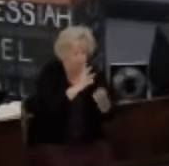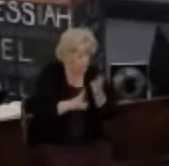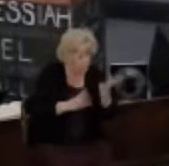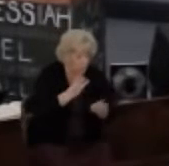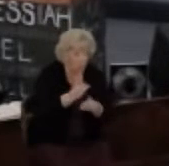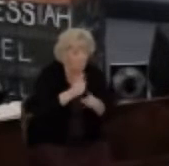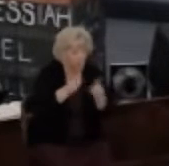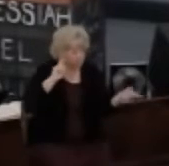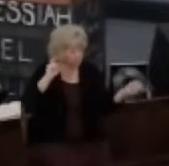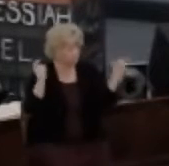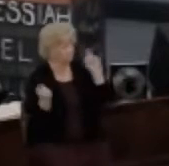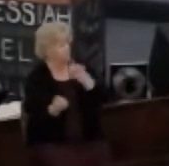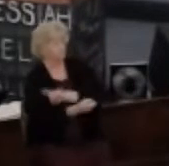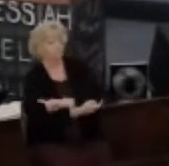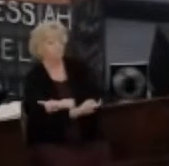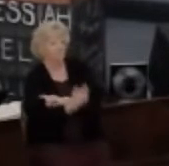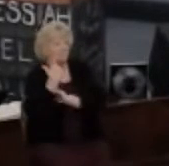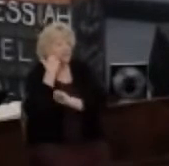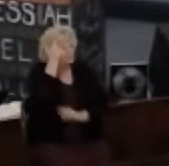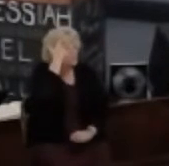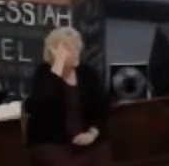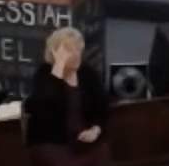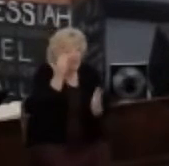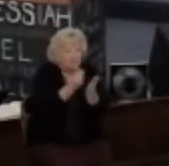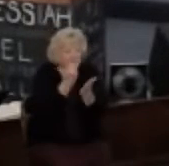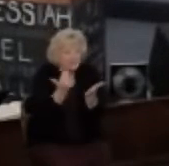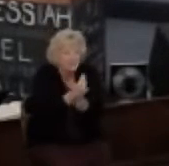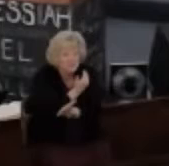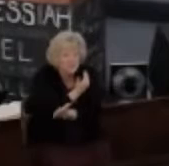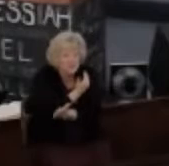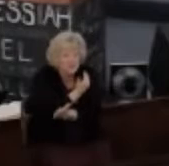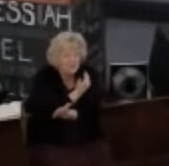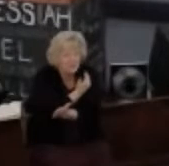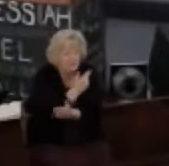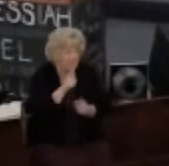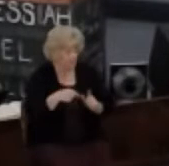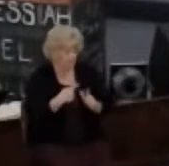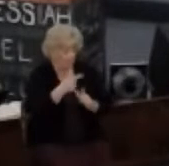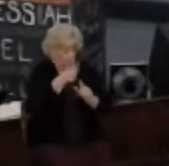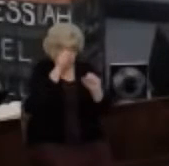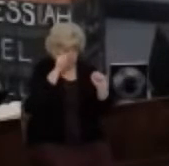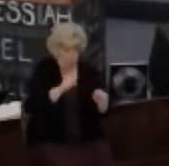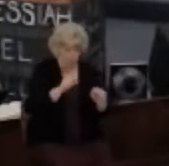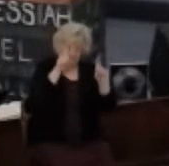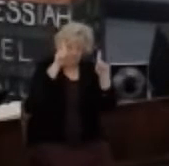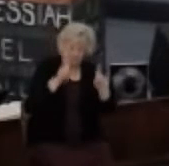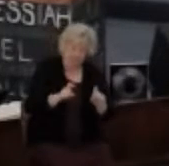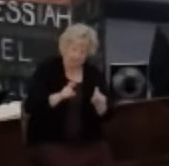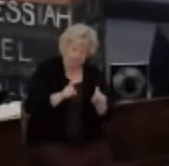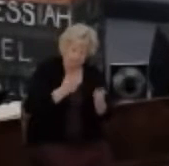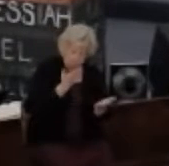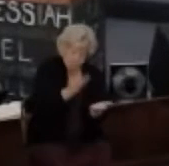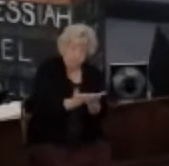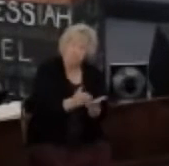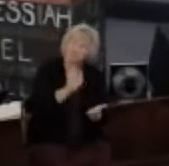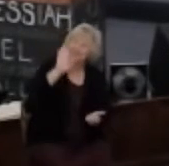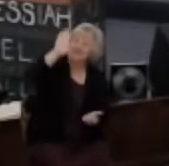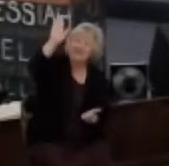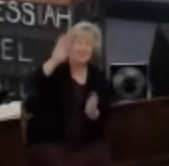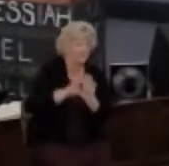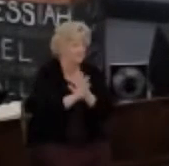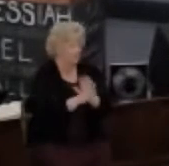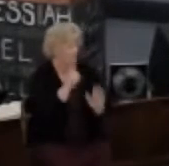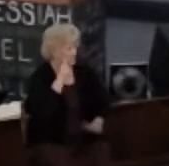be transformed by the renewing of your mind. Then you will be able to test and approve what God's will